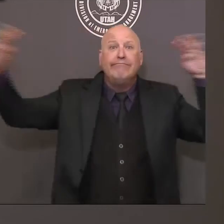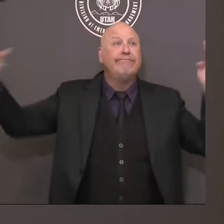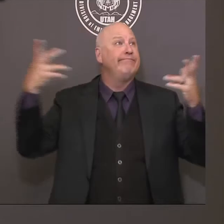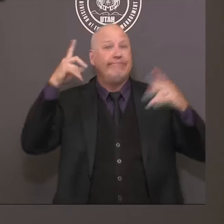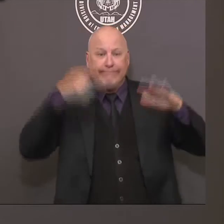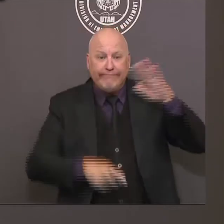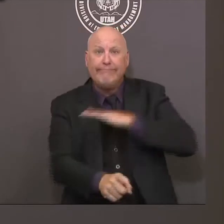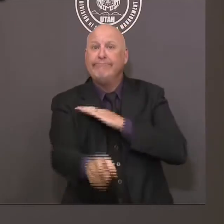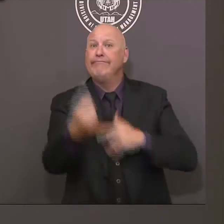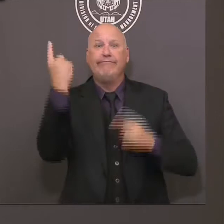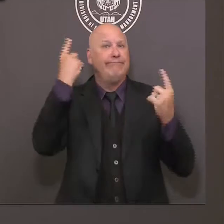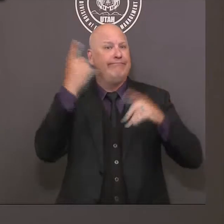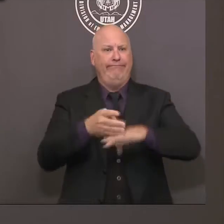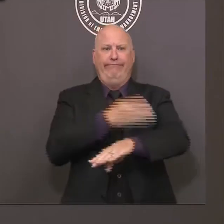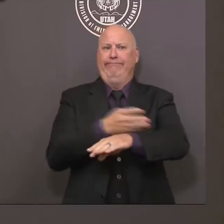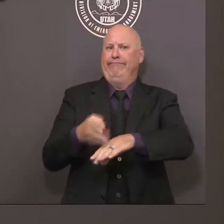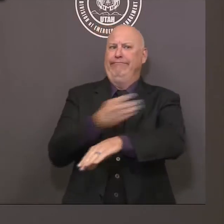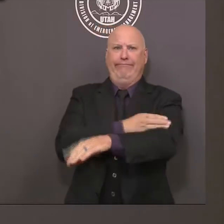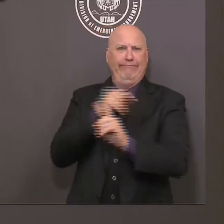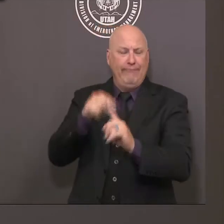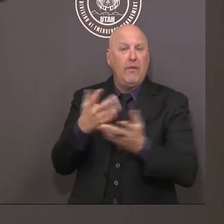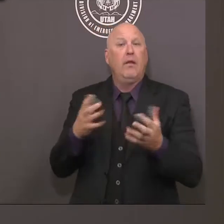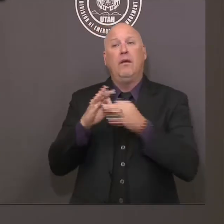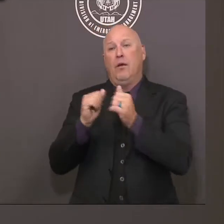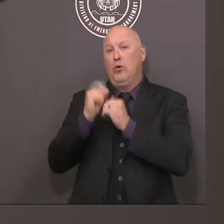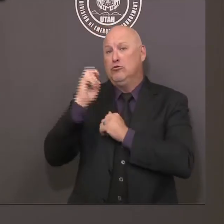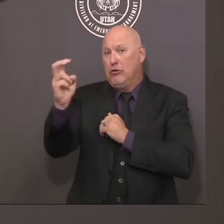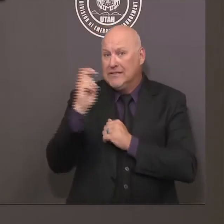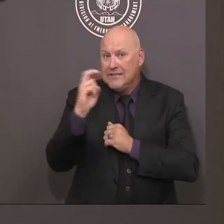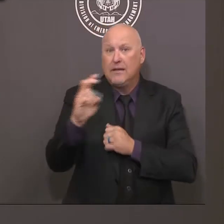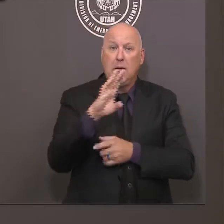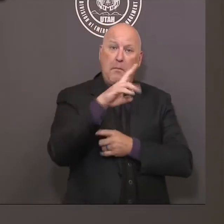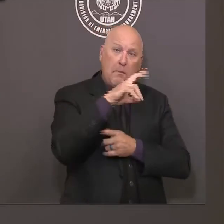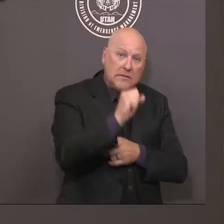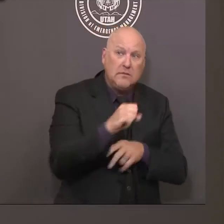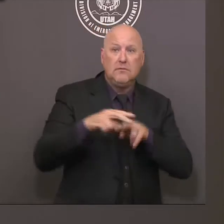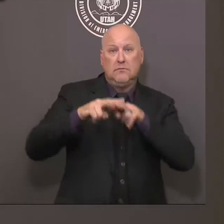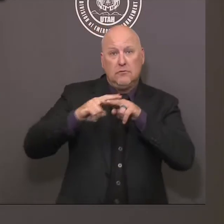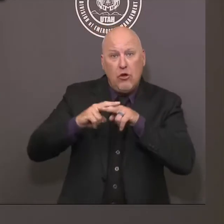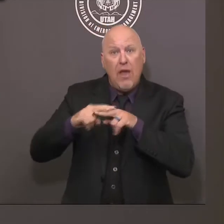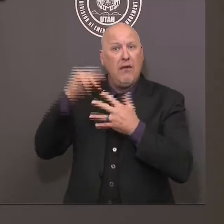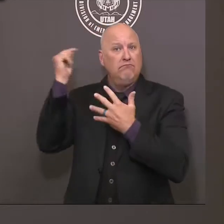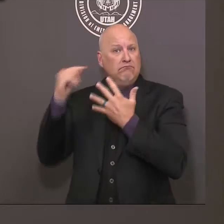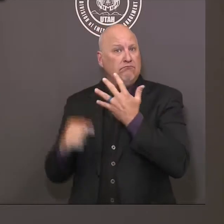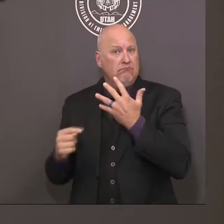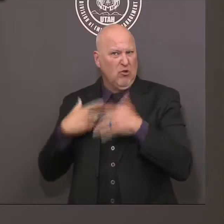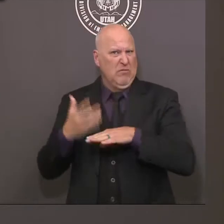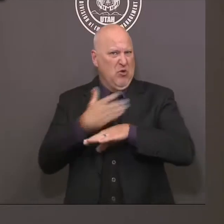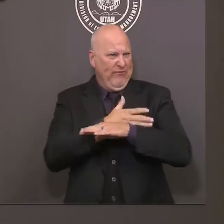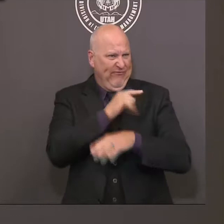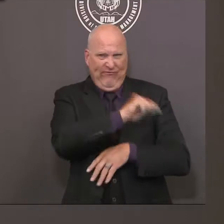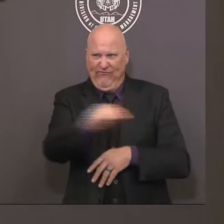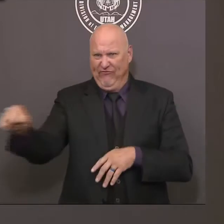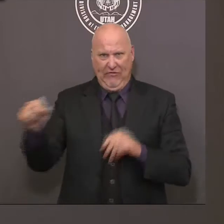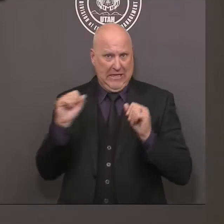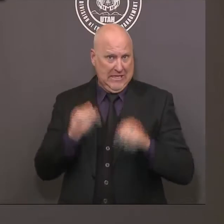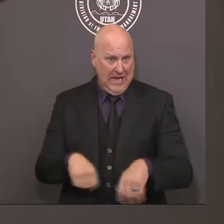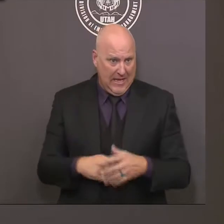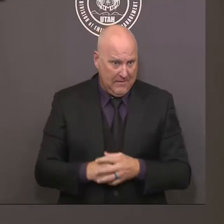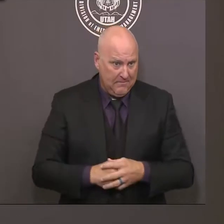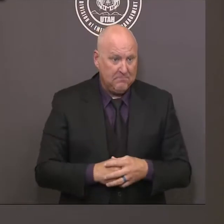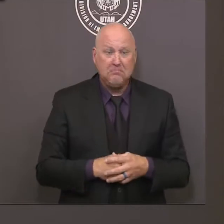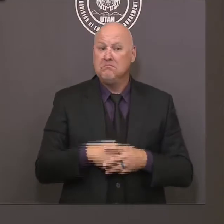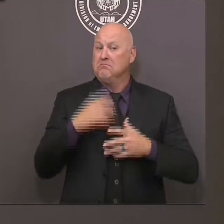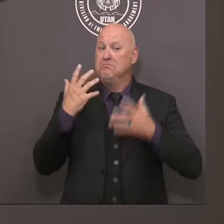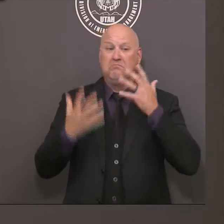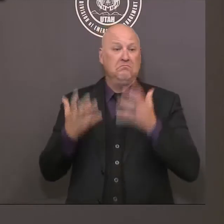high-demand corridors, and capital facilities to speed up transit authorities' transition to natural gas and electric fleet